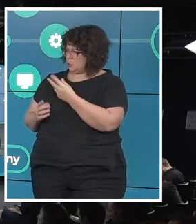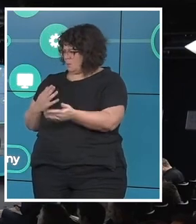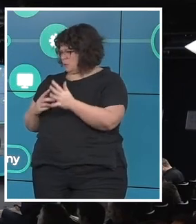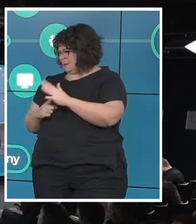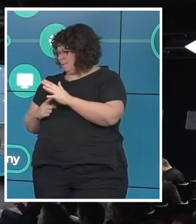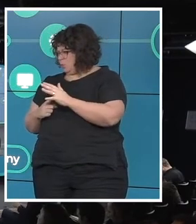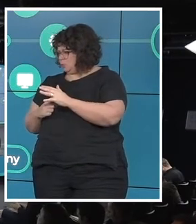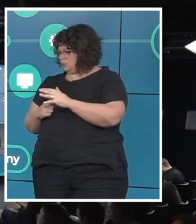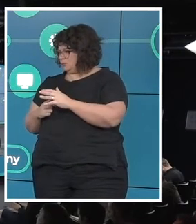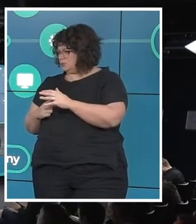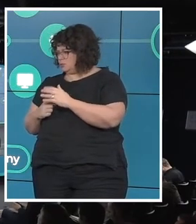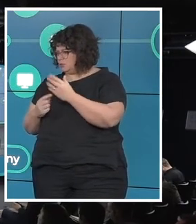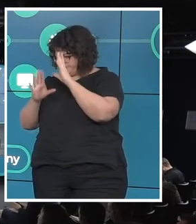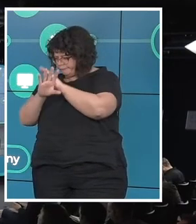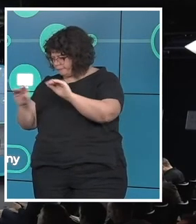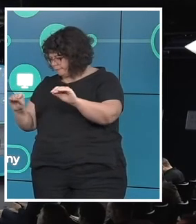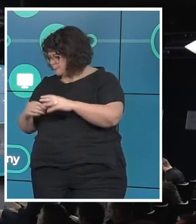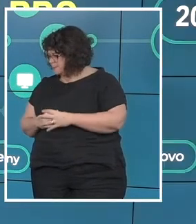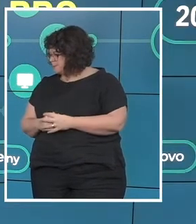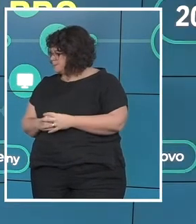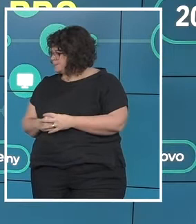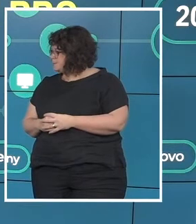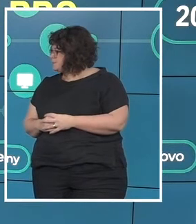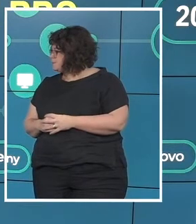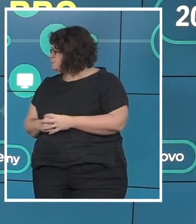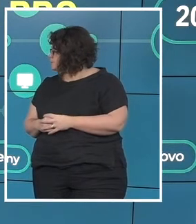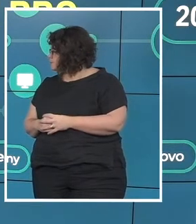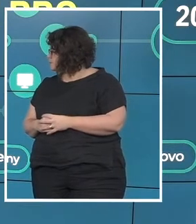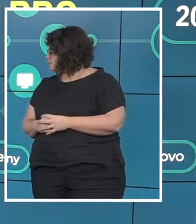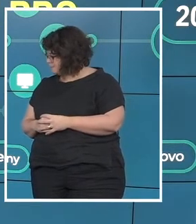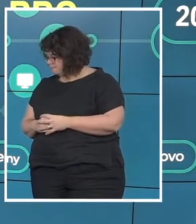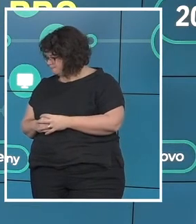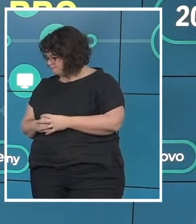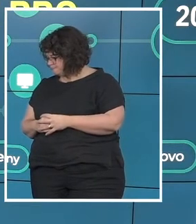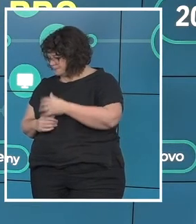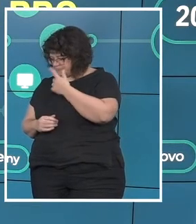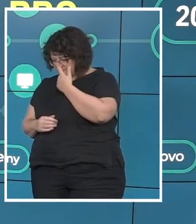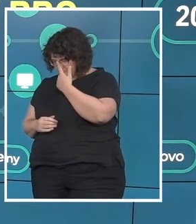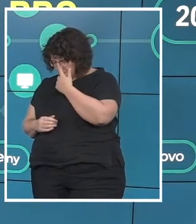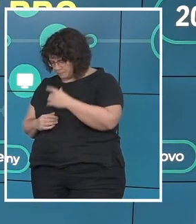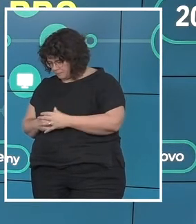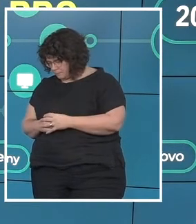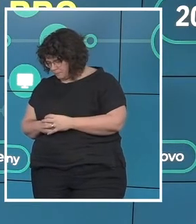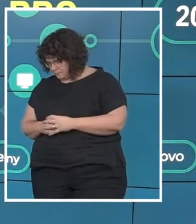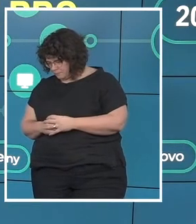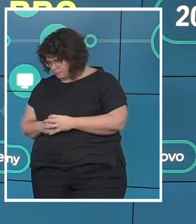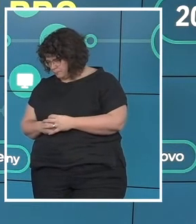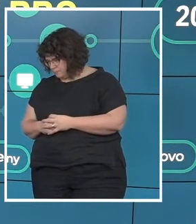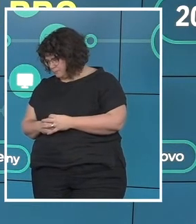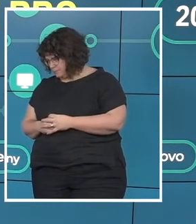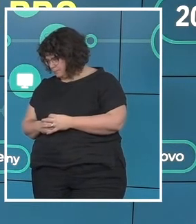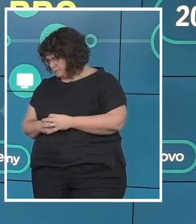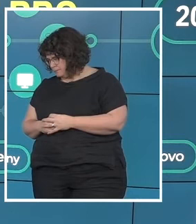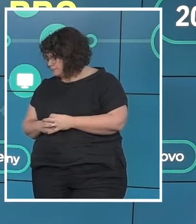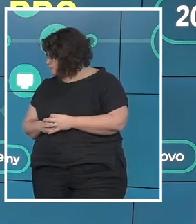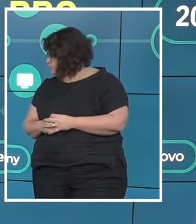great stuff. Great. Yeah. Do we have time for one? Yes. Question? Yeah. So I guess this might be opening out